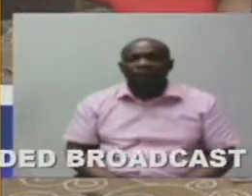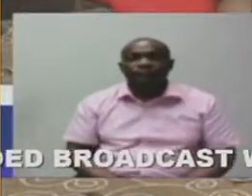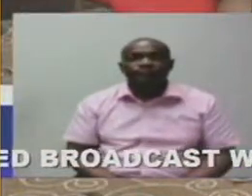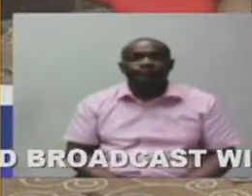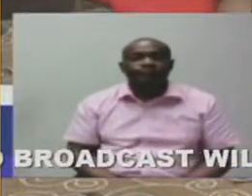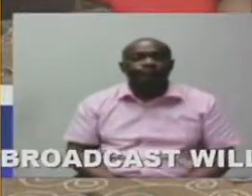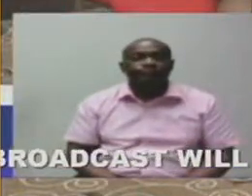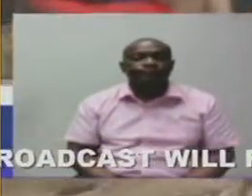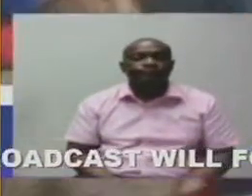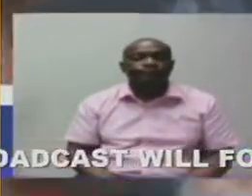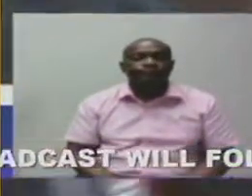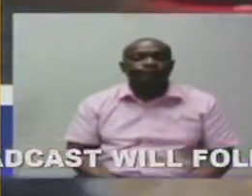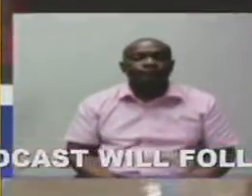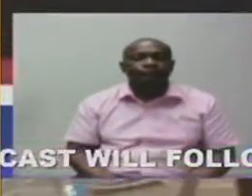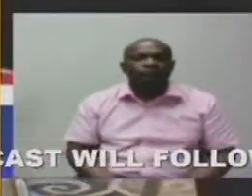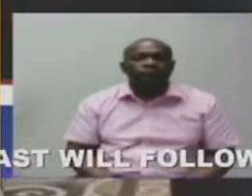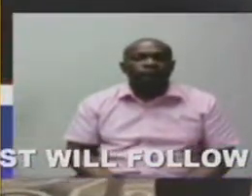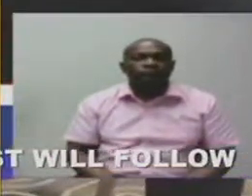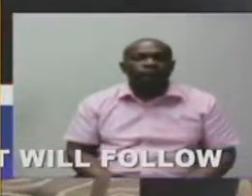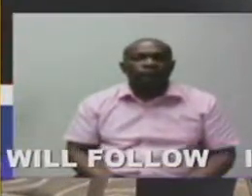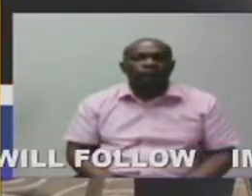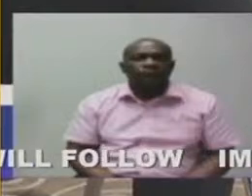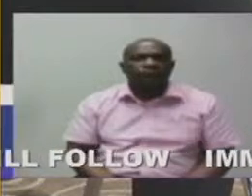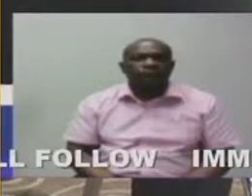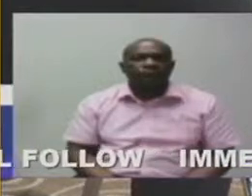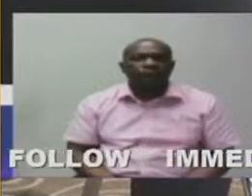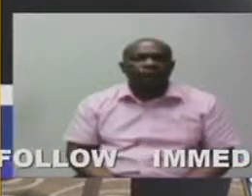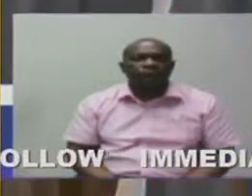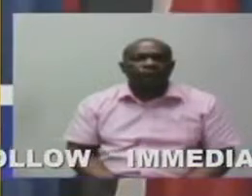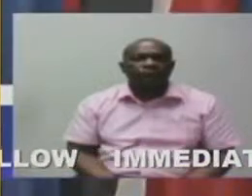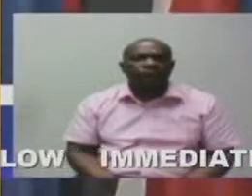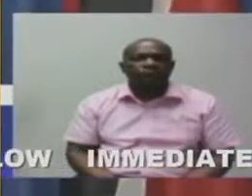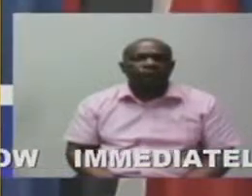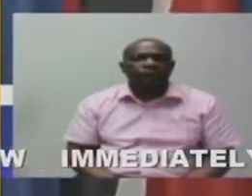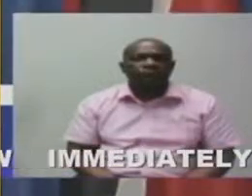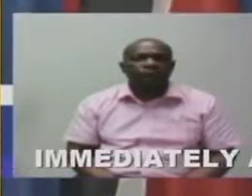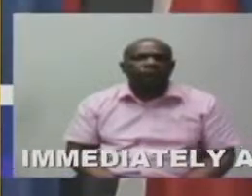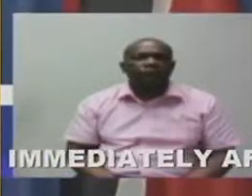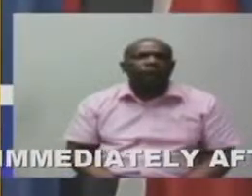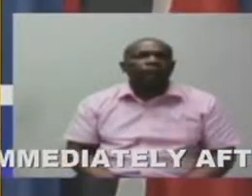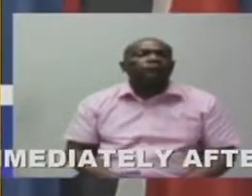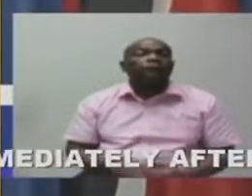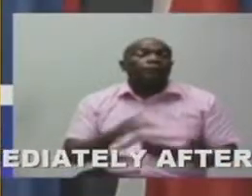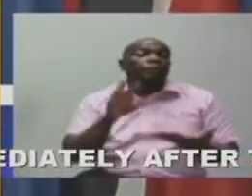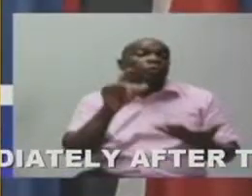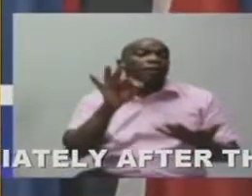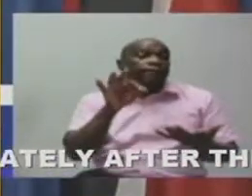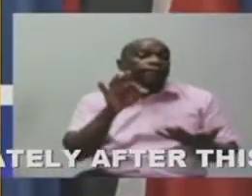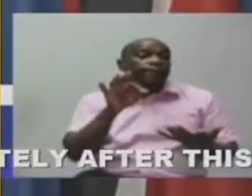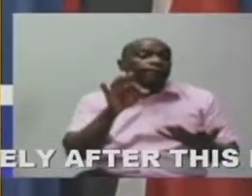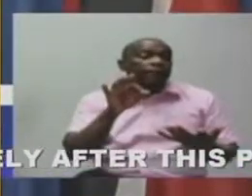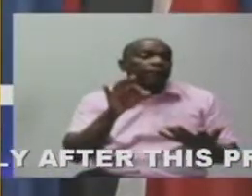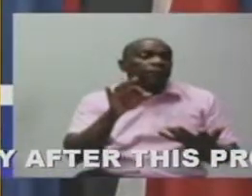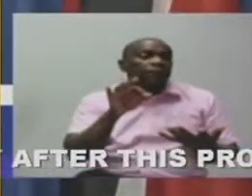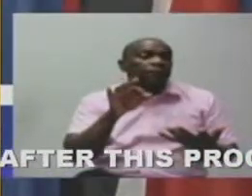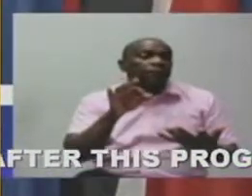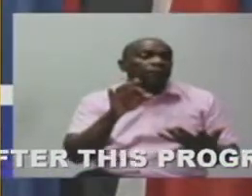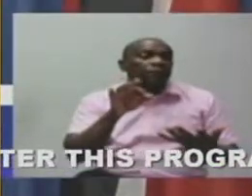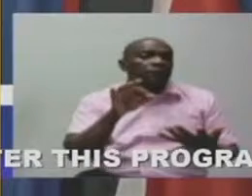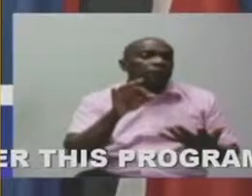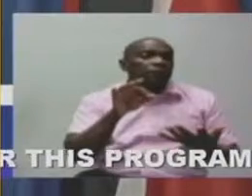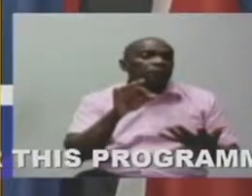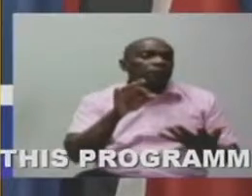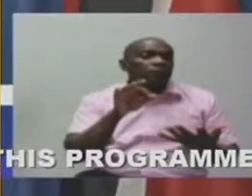year? Well, the HSF is a savings account. And if you are in difficulty, especially a life and